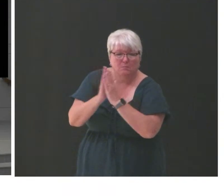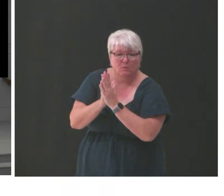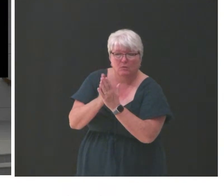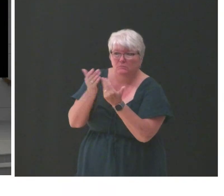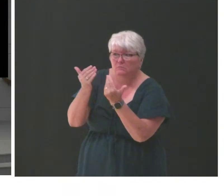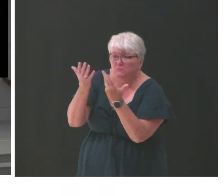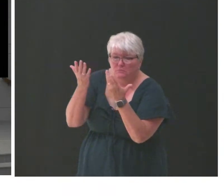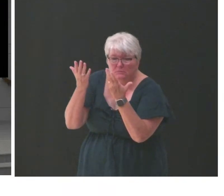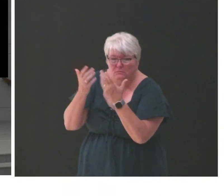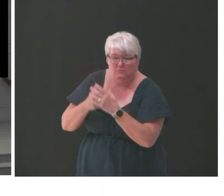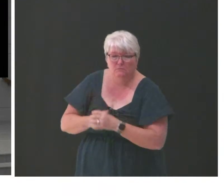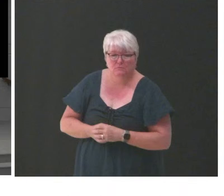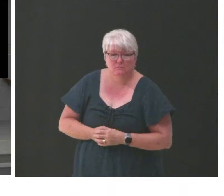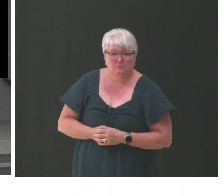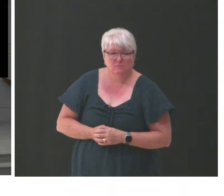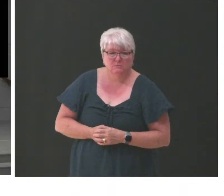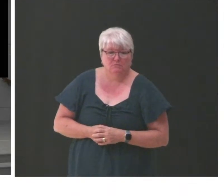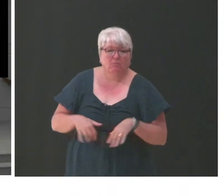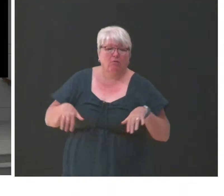apathy,